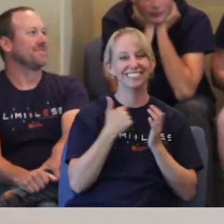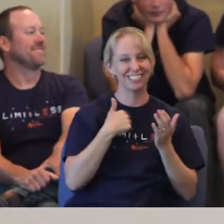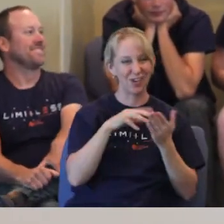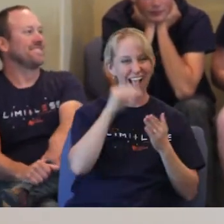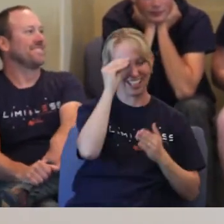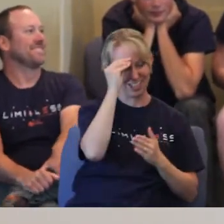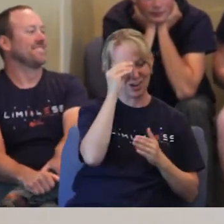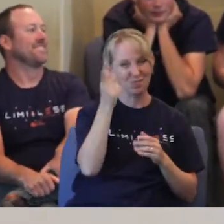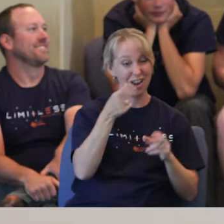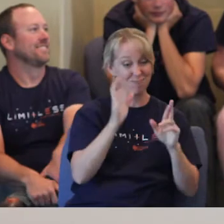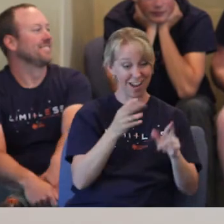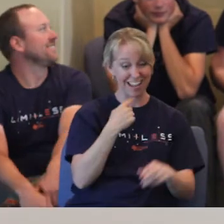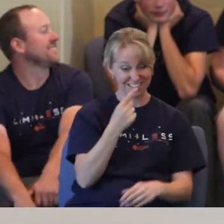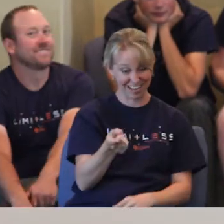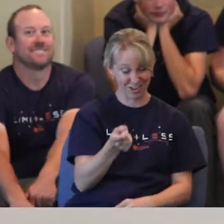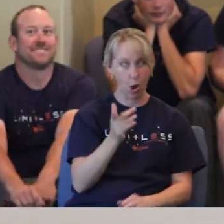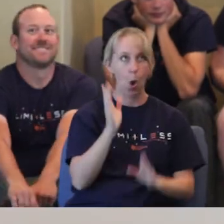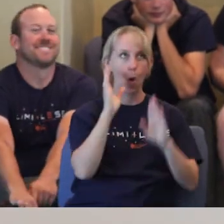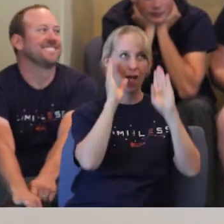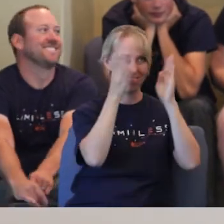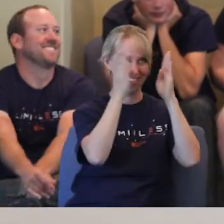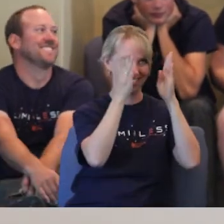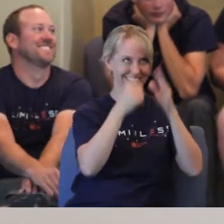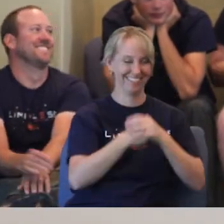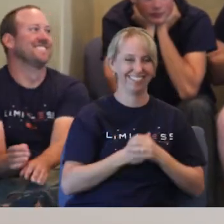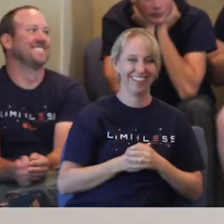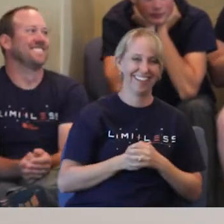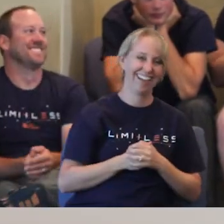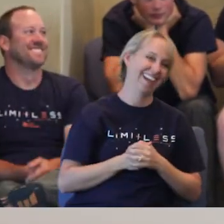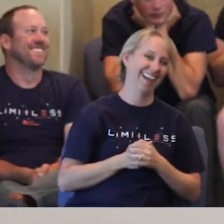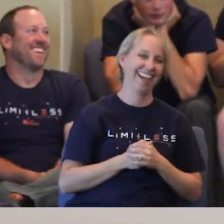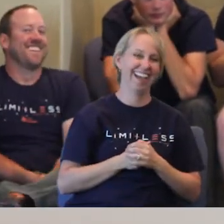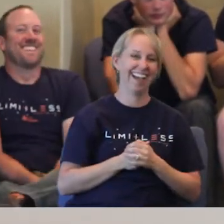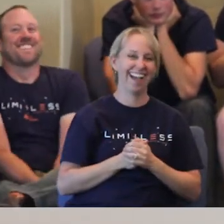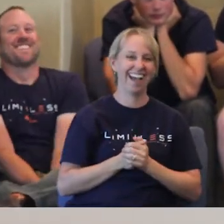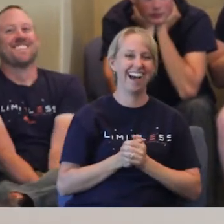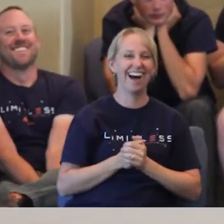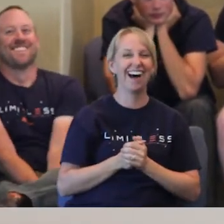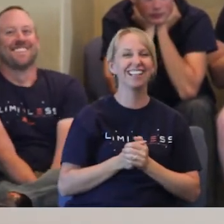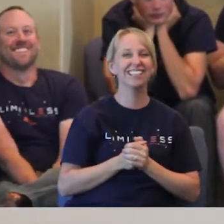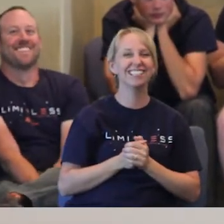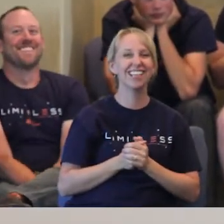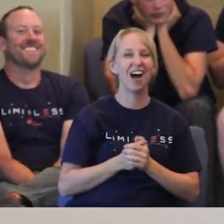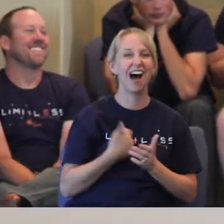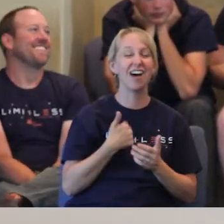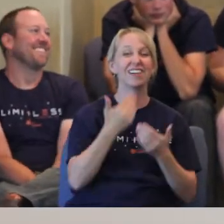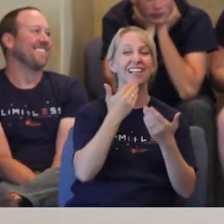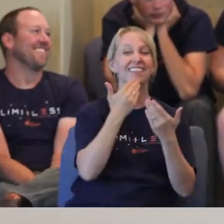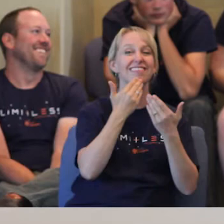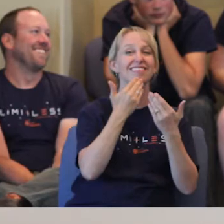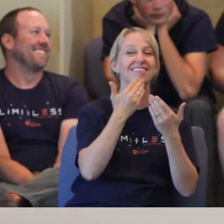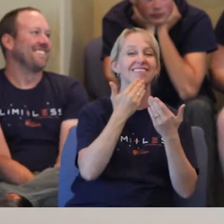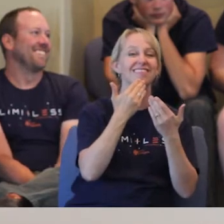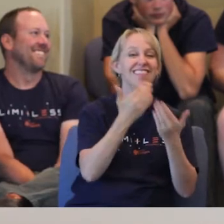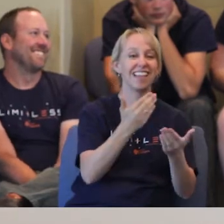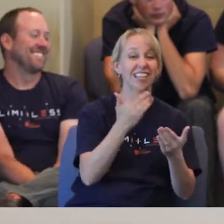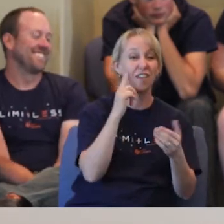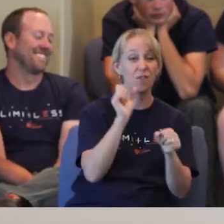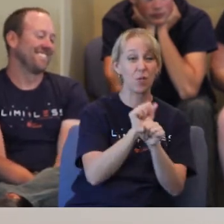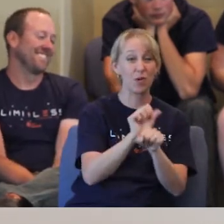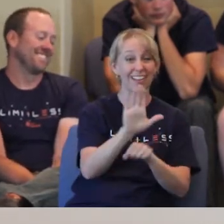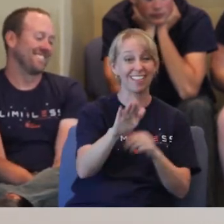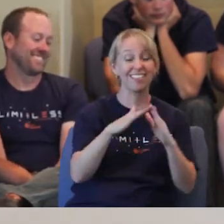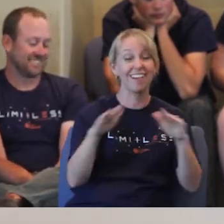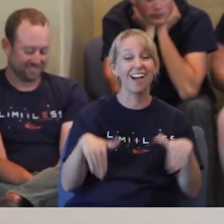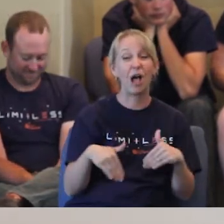him. But I was just very thankful to work on Harrison's house, and I got to sit there and talk to him and his wife and